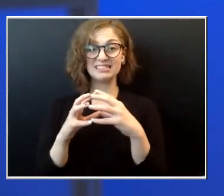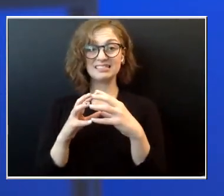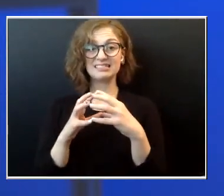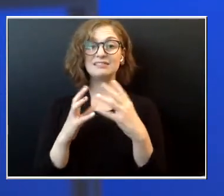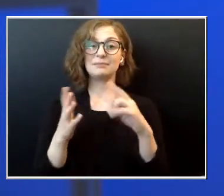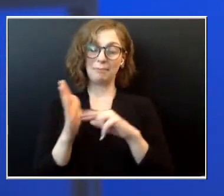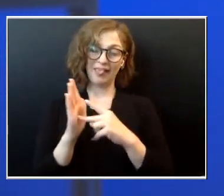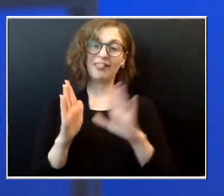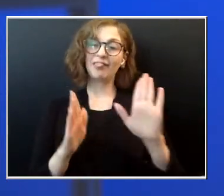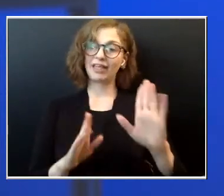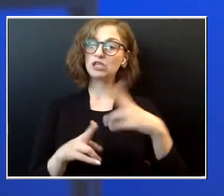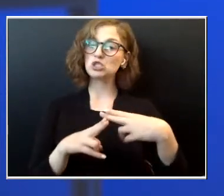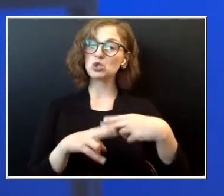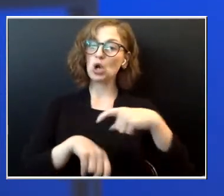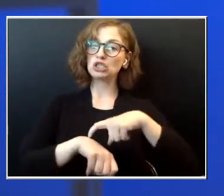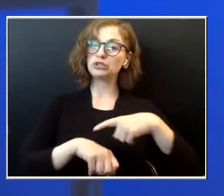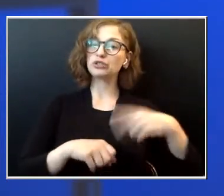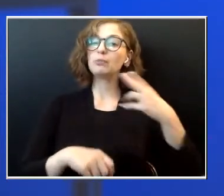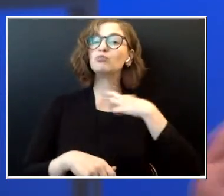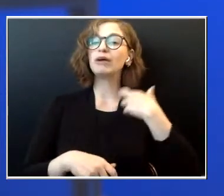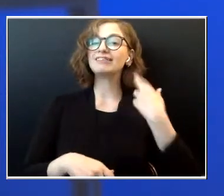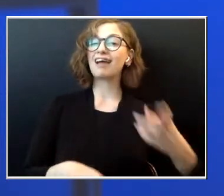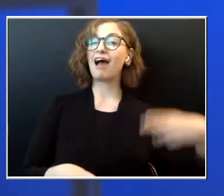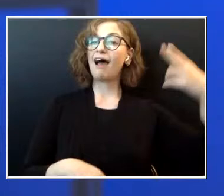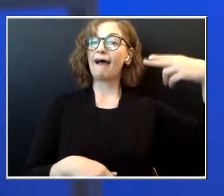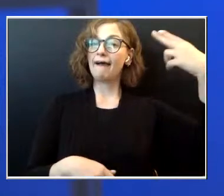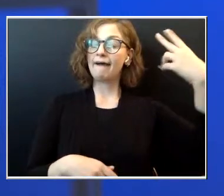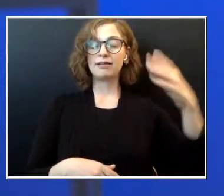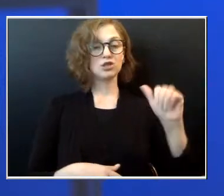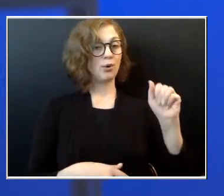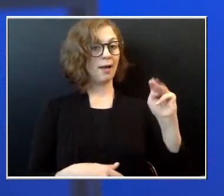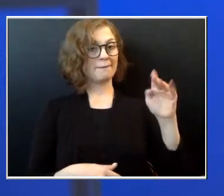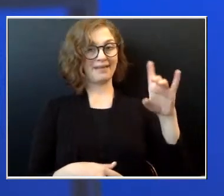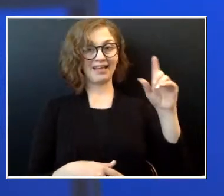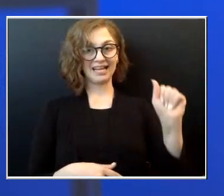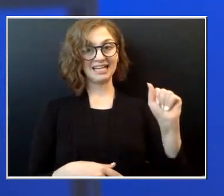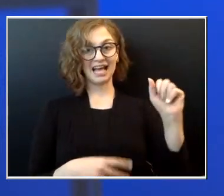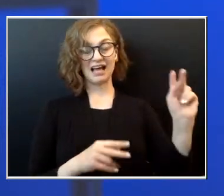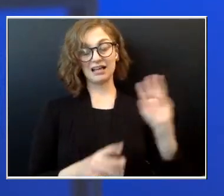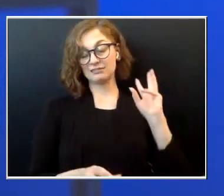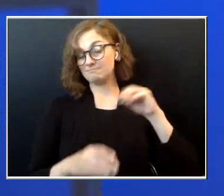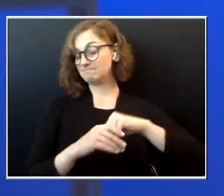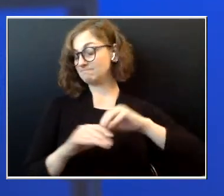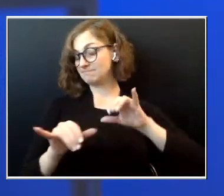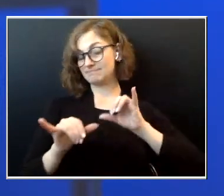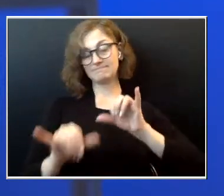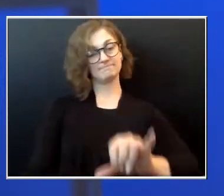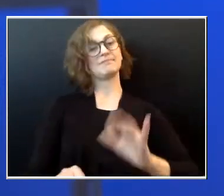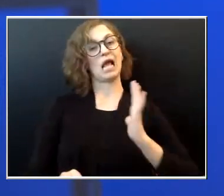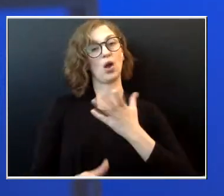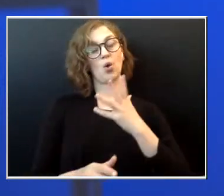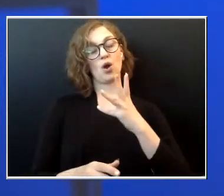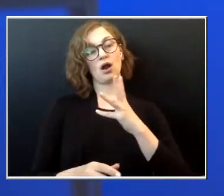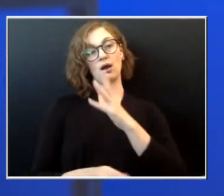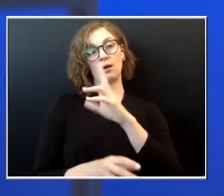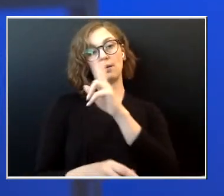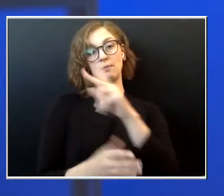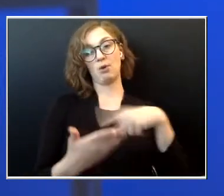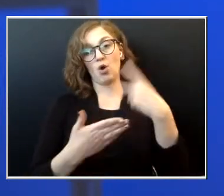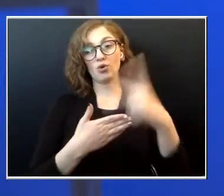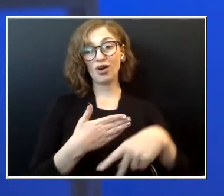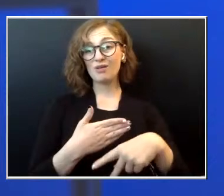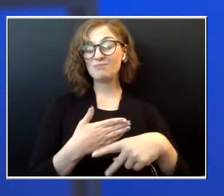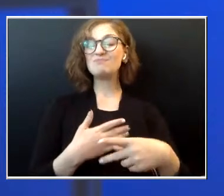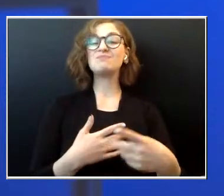So Amanda has stayed in the program. She's been under heightened surveillance. She's participated in a number of